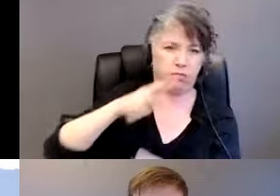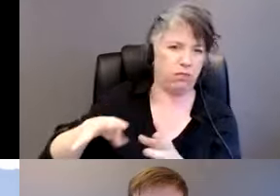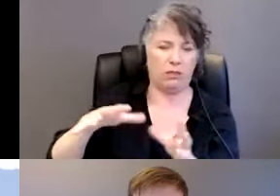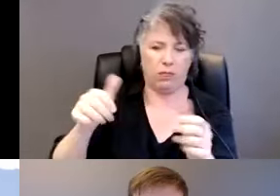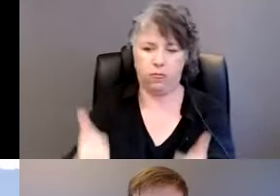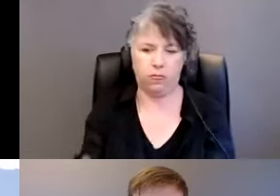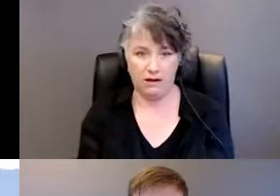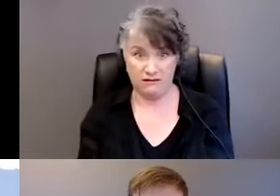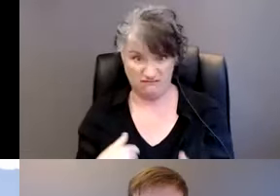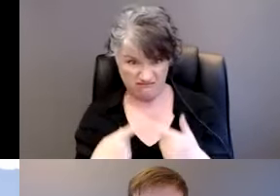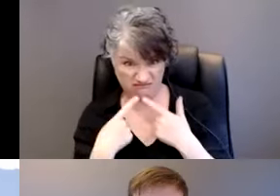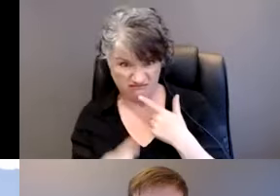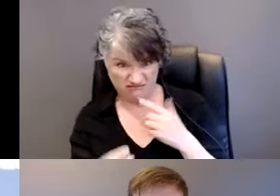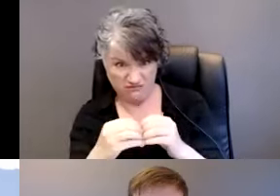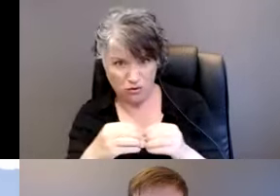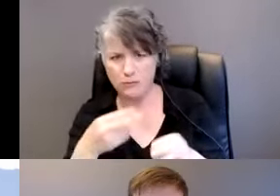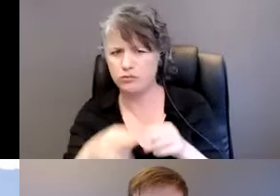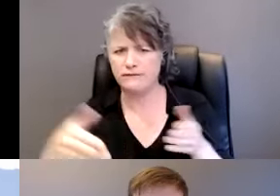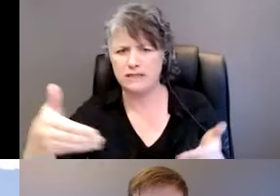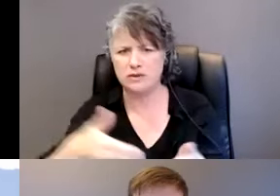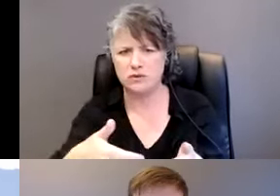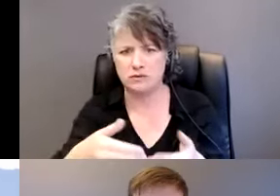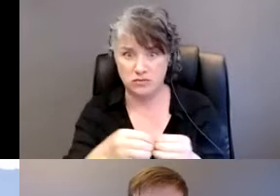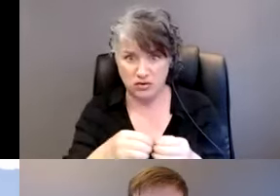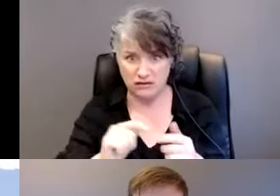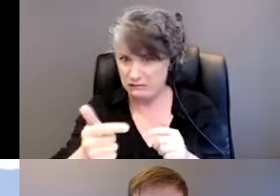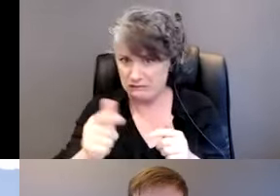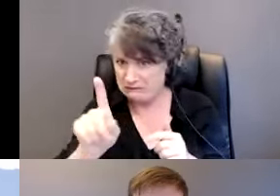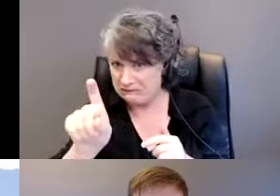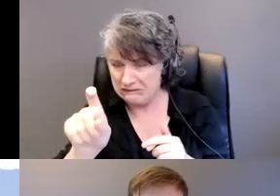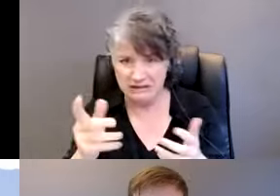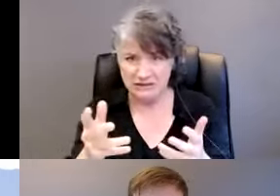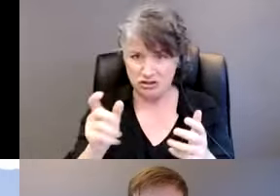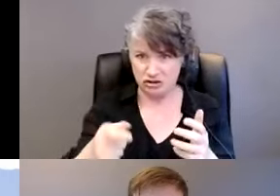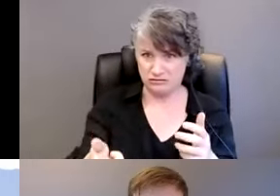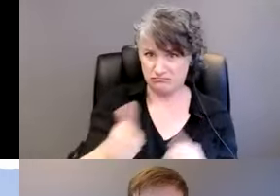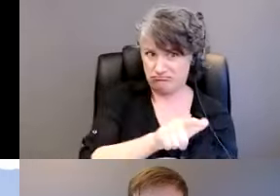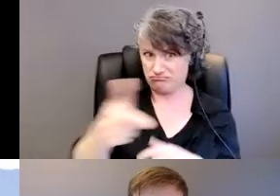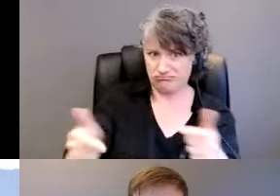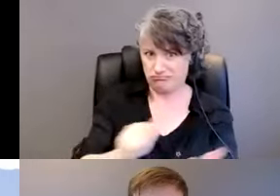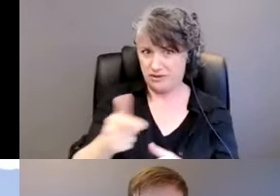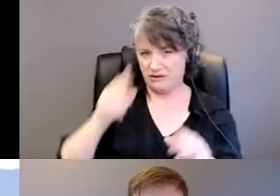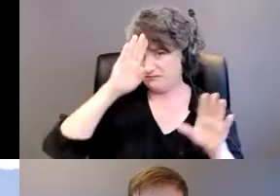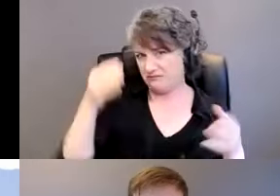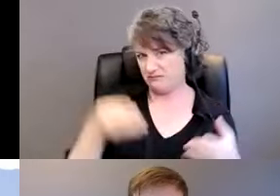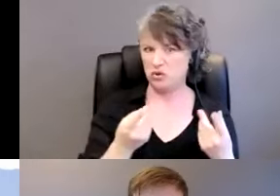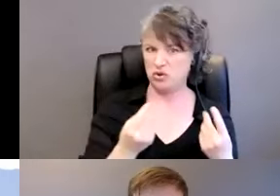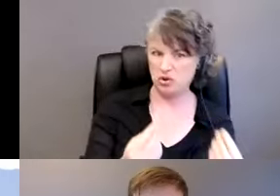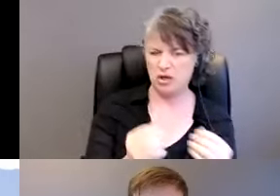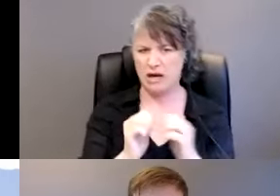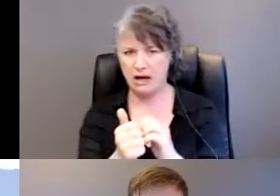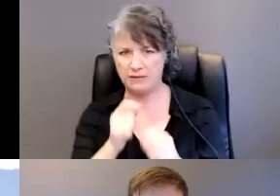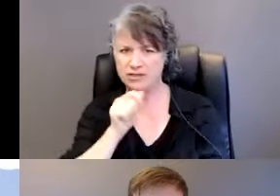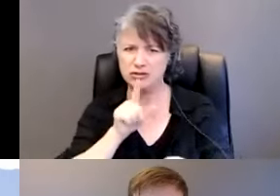more, or do we want to just keep a brief intro for now, Mary and Rihanna, and then come back to a bit more about kind of what we do and how we do it? I wasn't sure of the